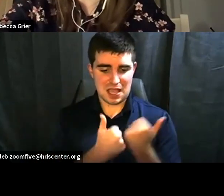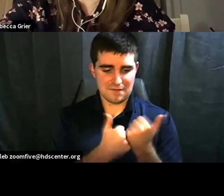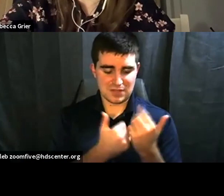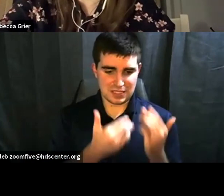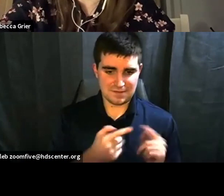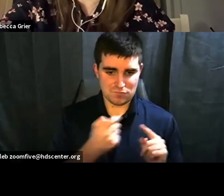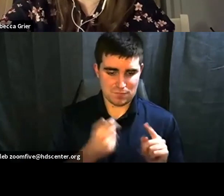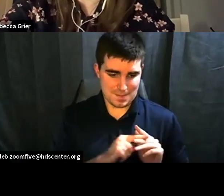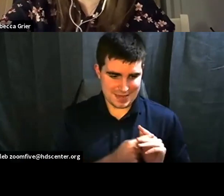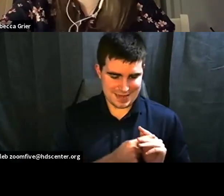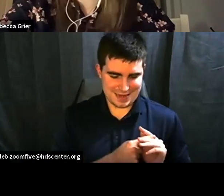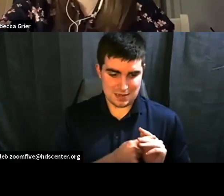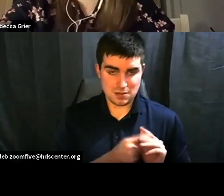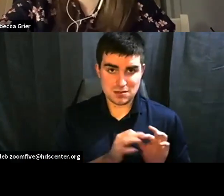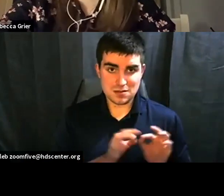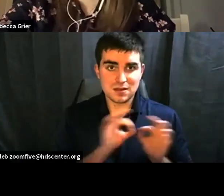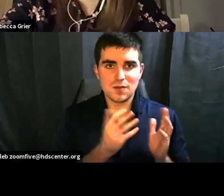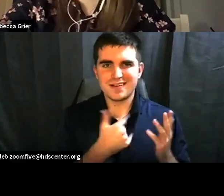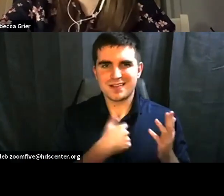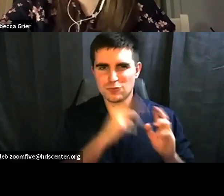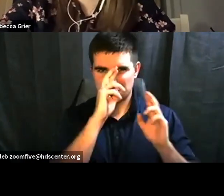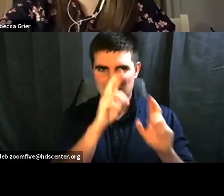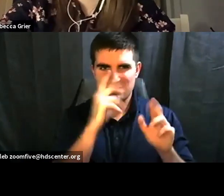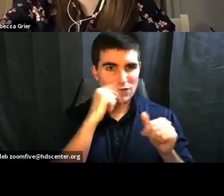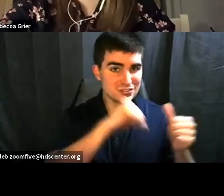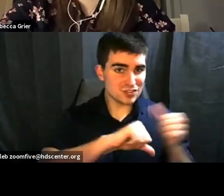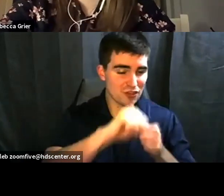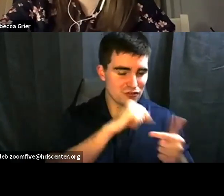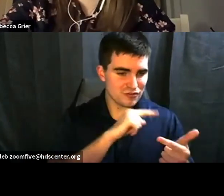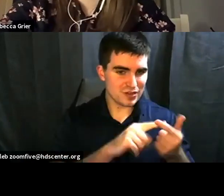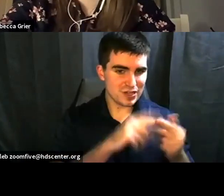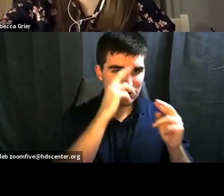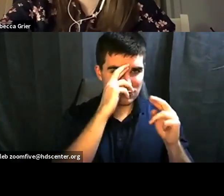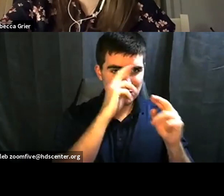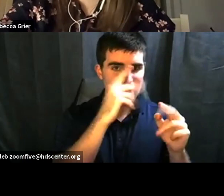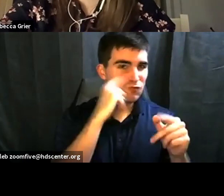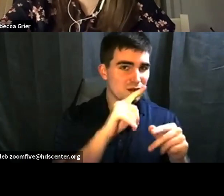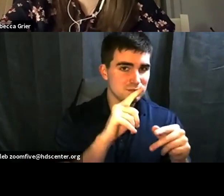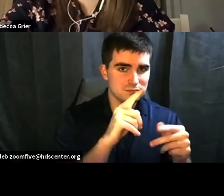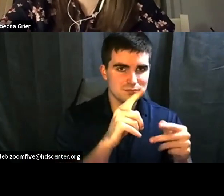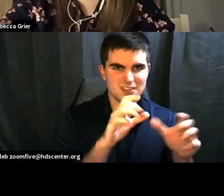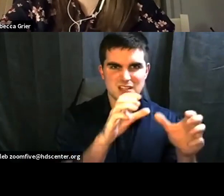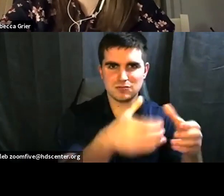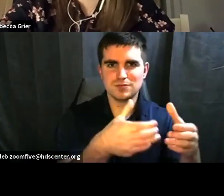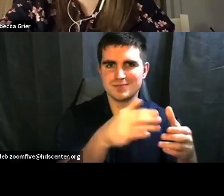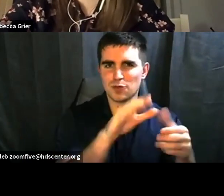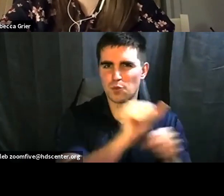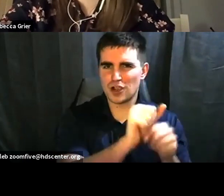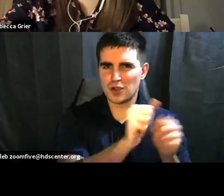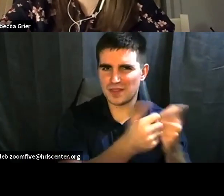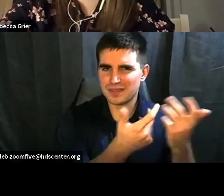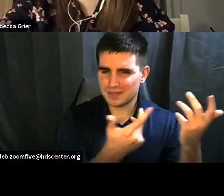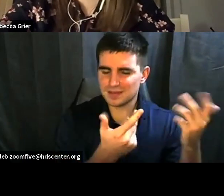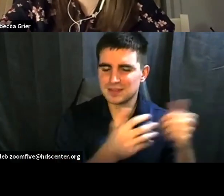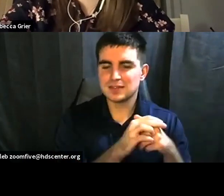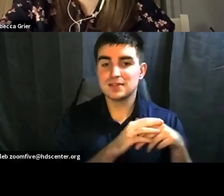the beginning have been their level of respect for each other and the institutions they're working with, their reasonableness,